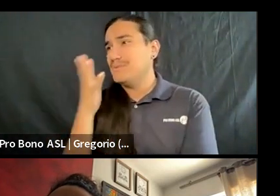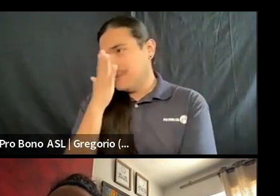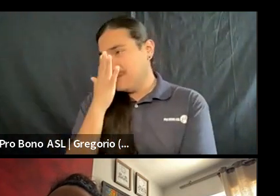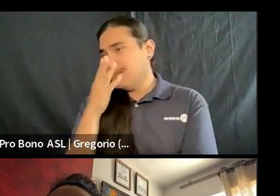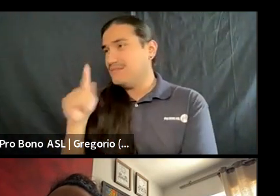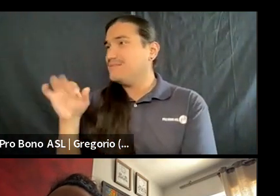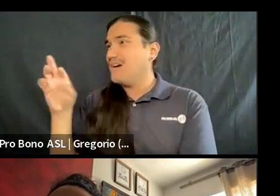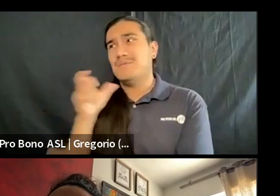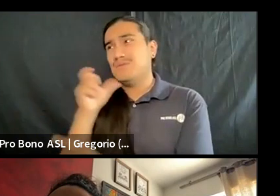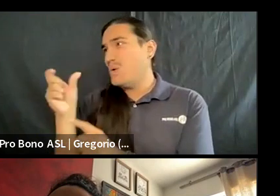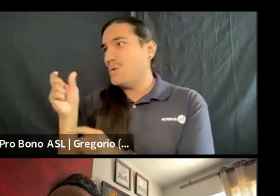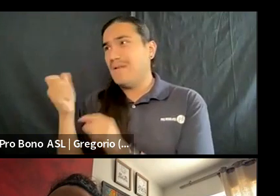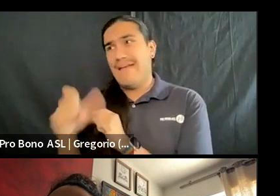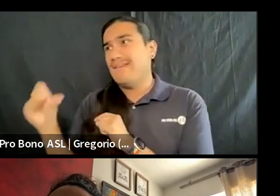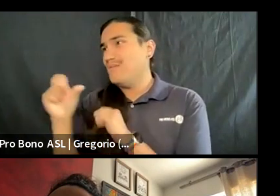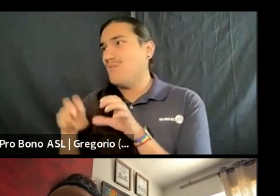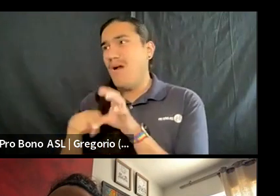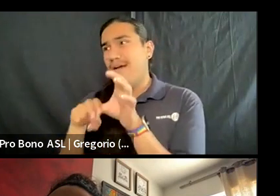don't go on any rides.